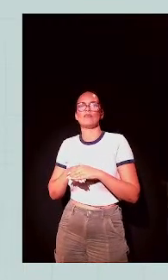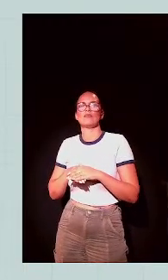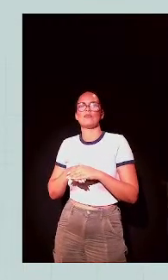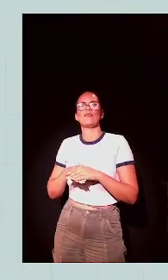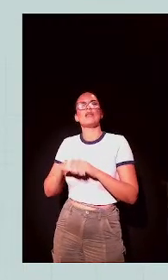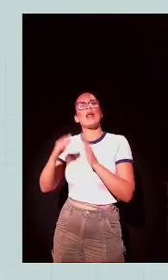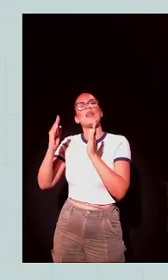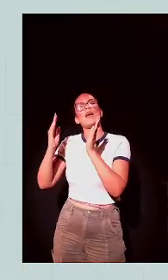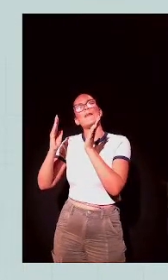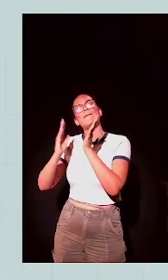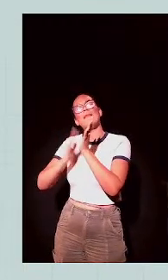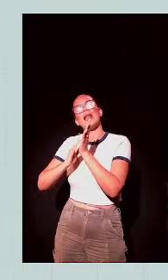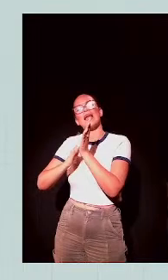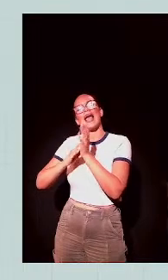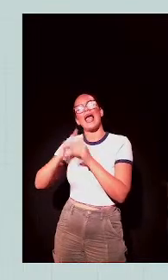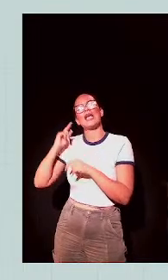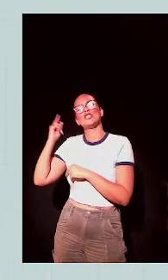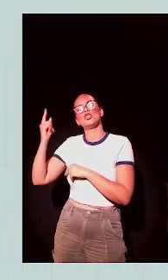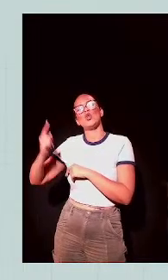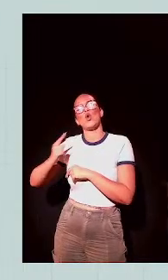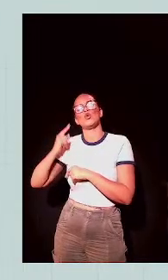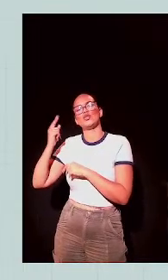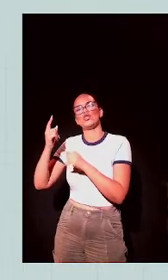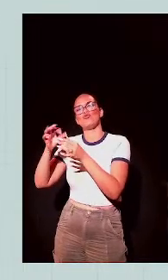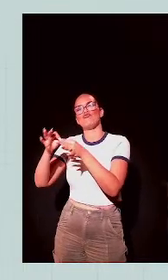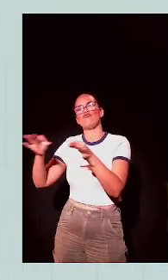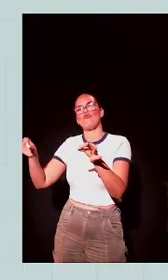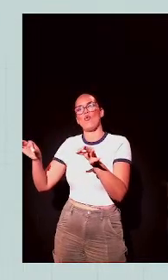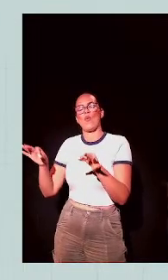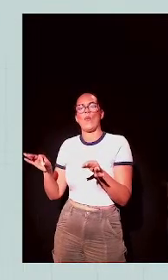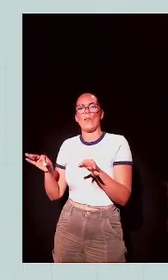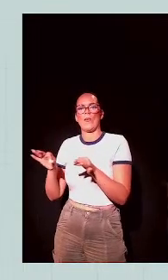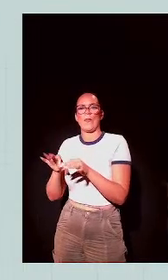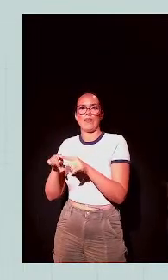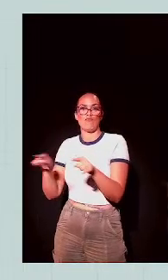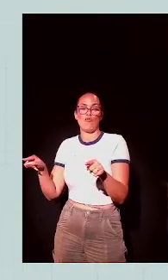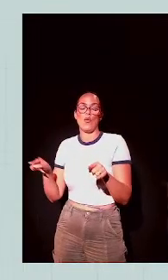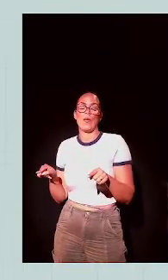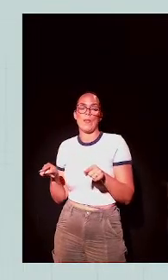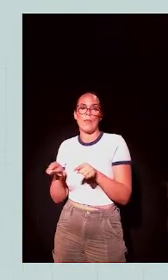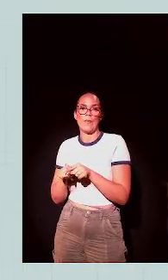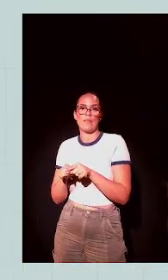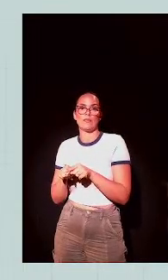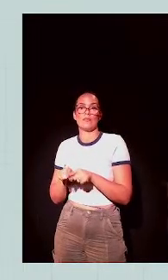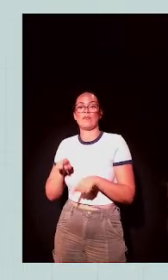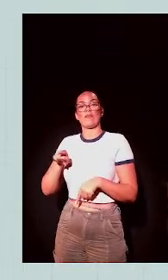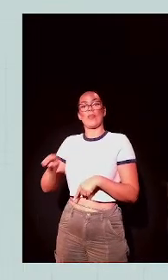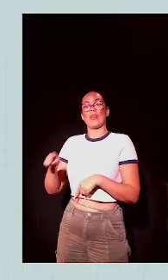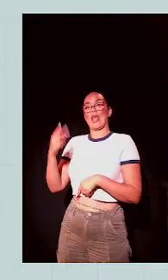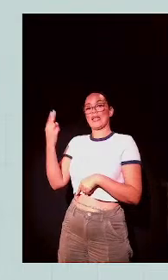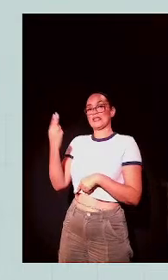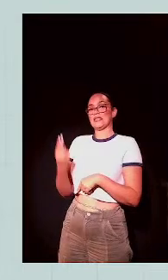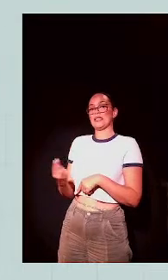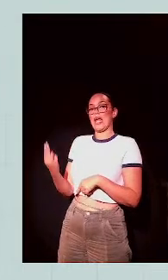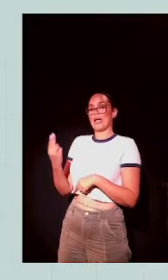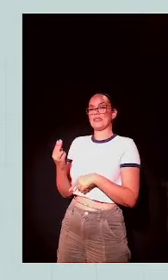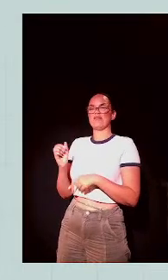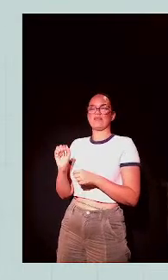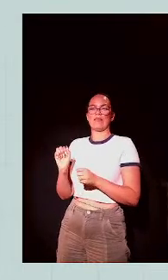Malaco wired noise ring, one of the original Grant Richter designed Malaco